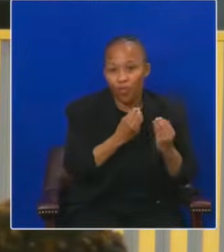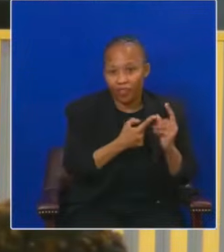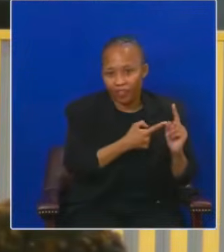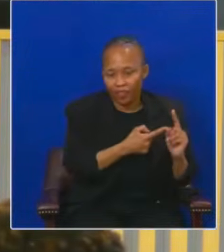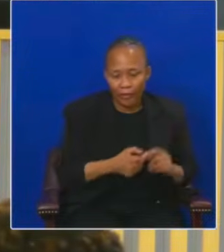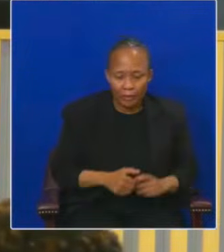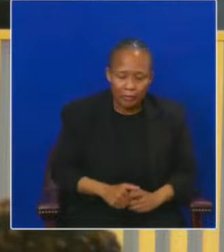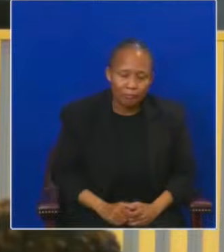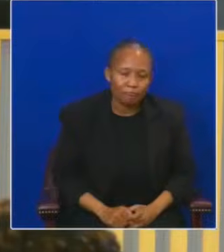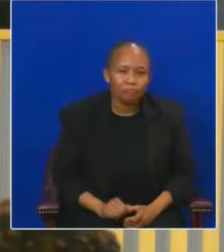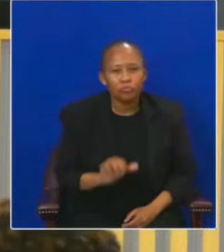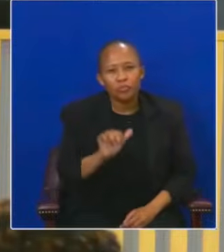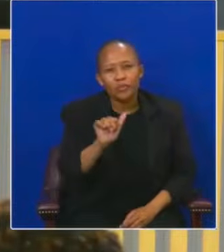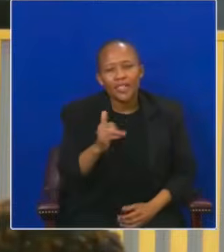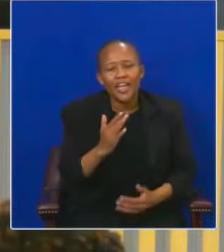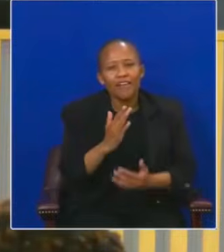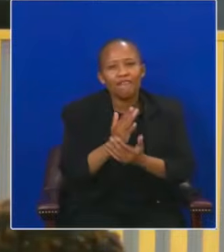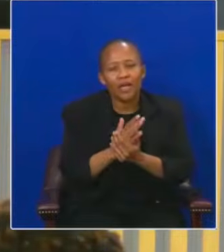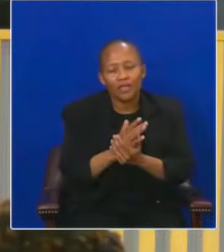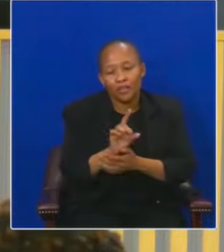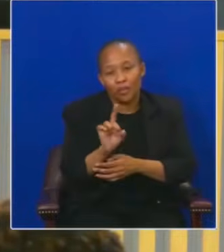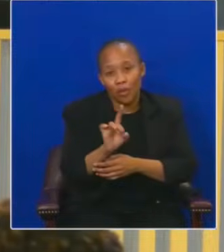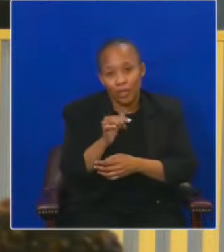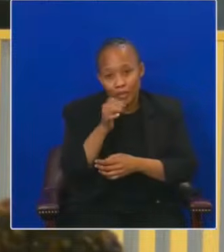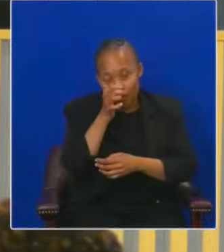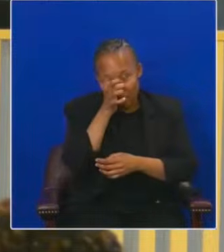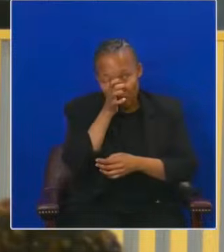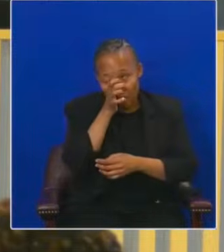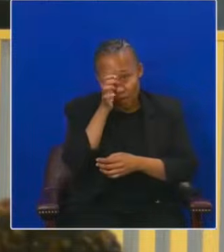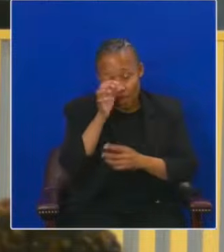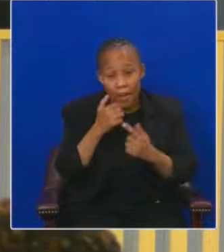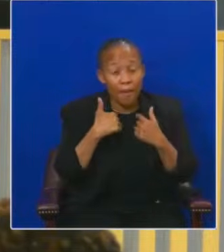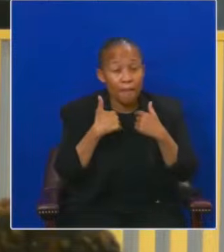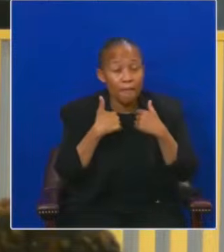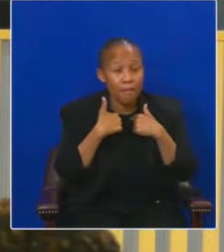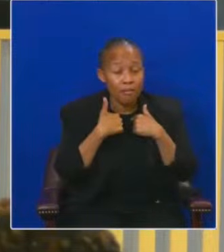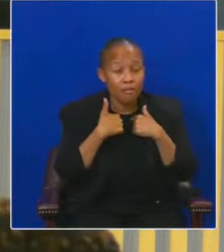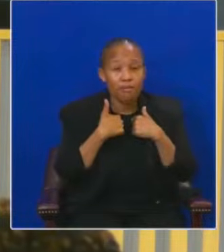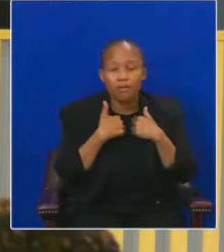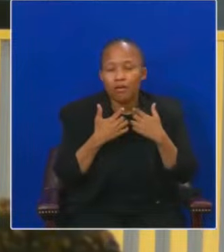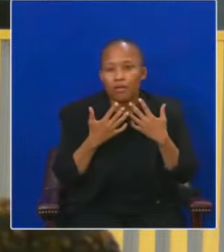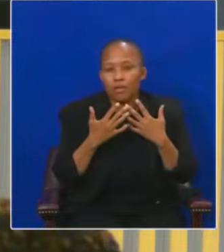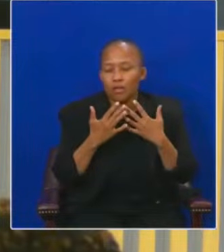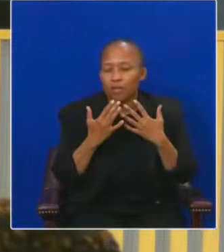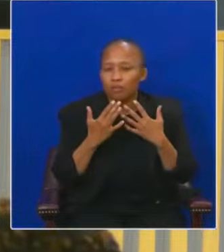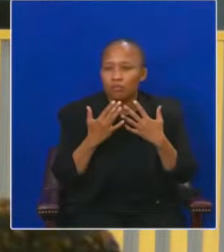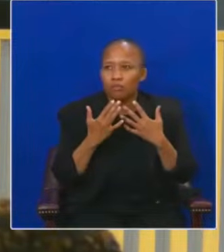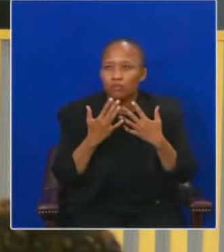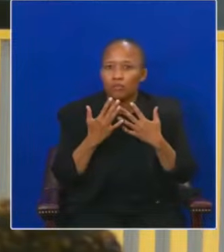for him to be informed of our debriefing at